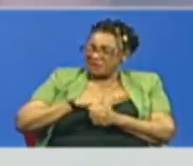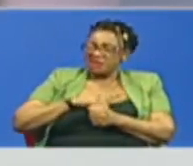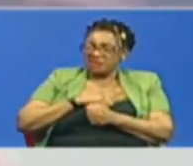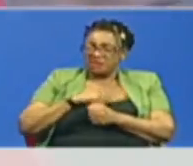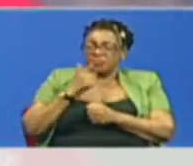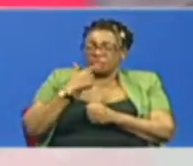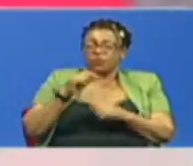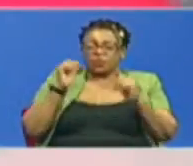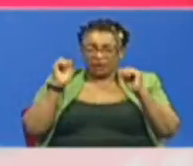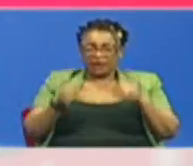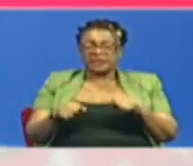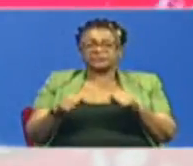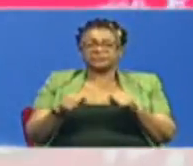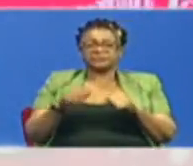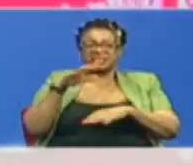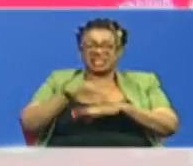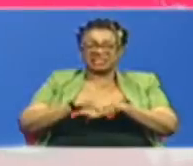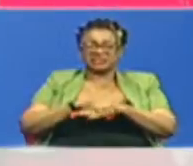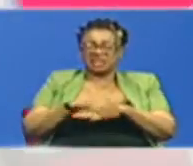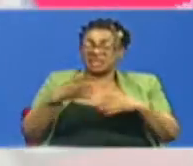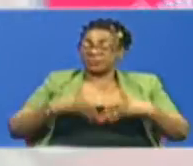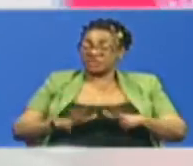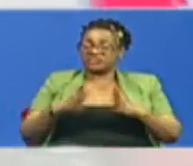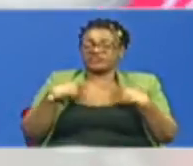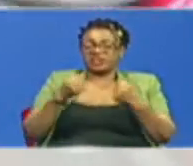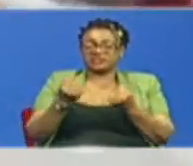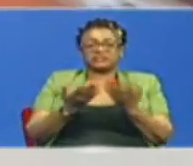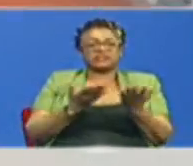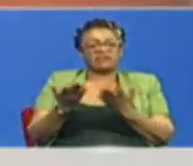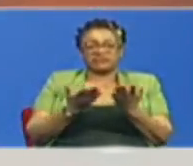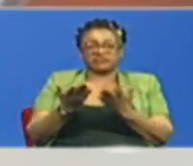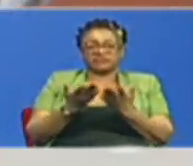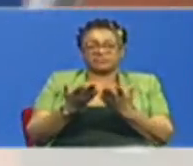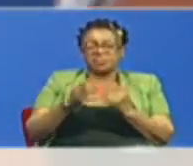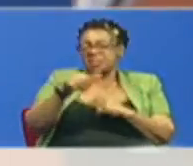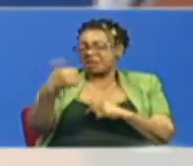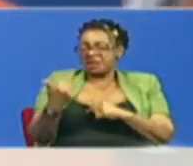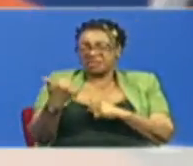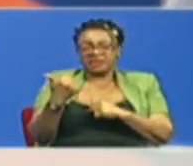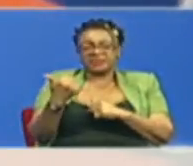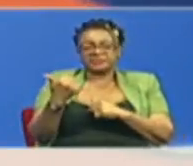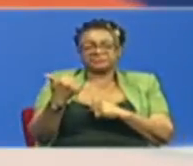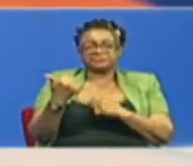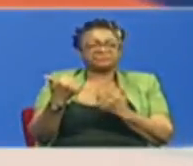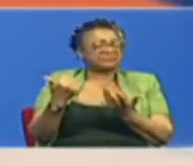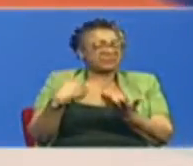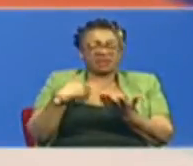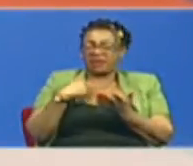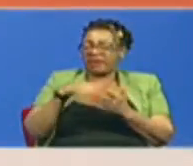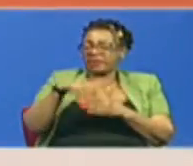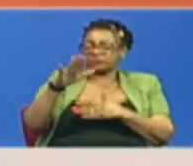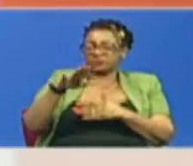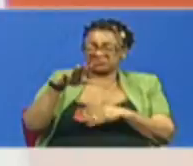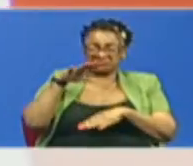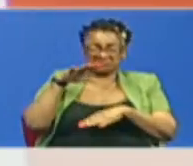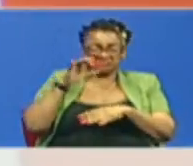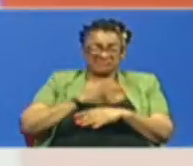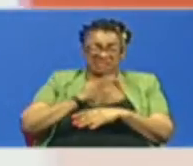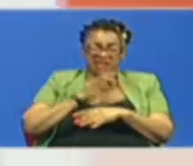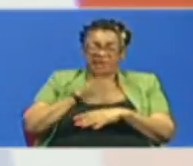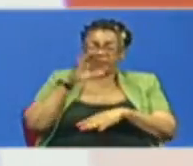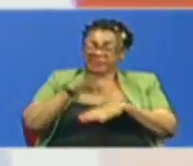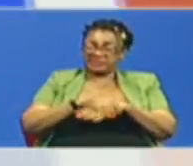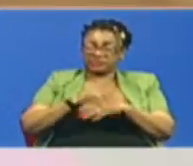procure reproductive health services. Most of her colleagues avoid hospitals out of fear of contracting coronavirus, among